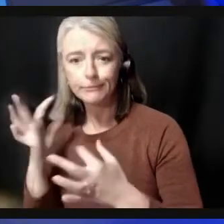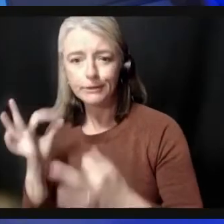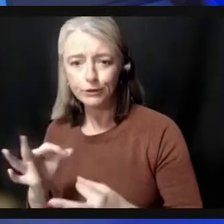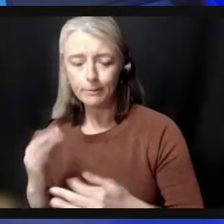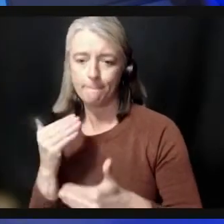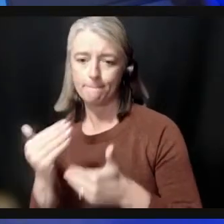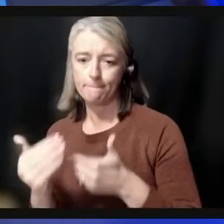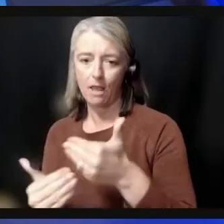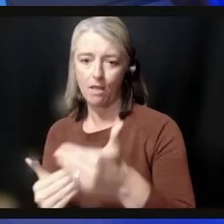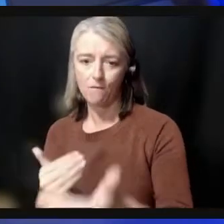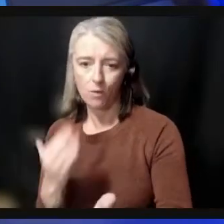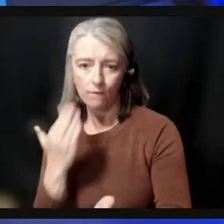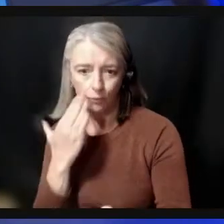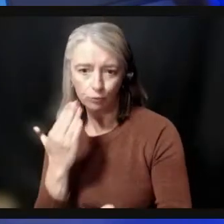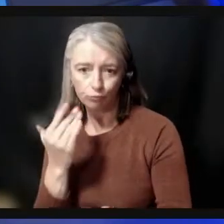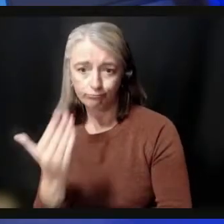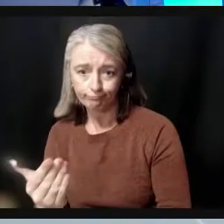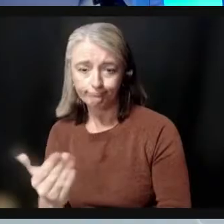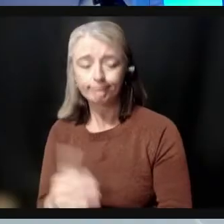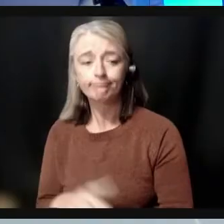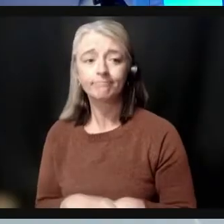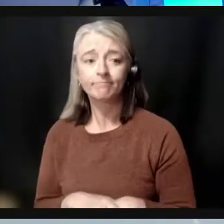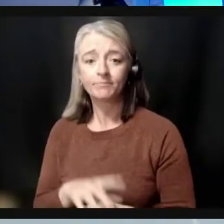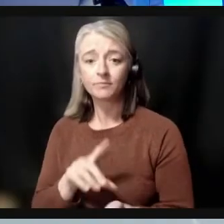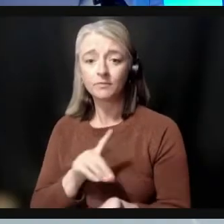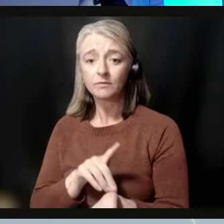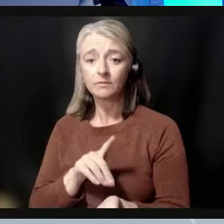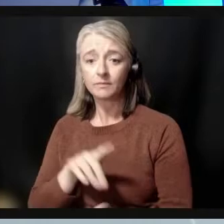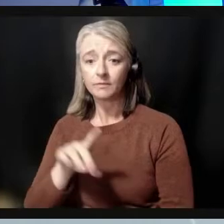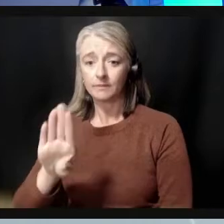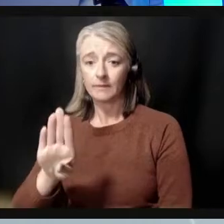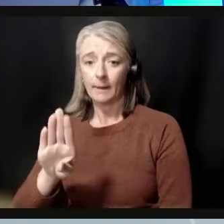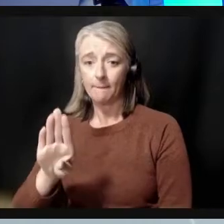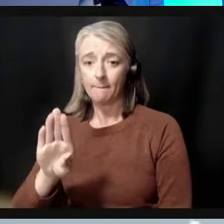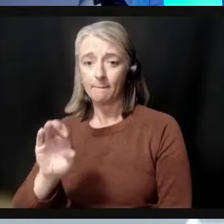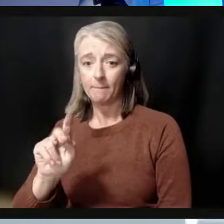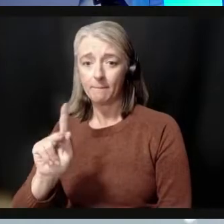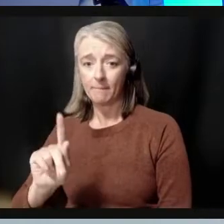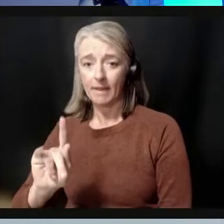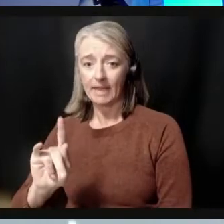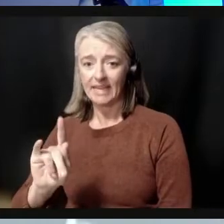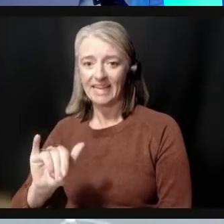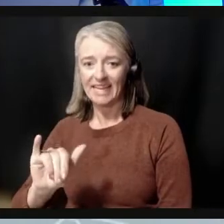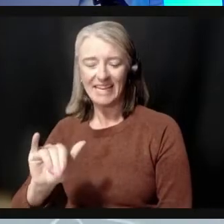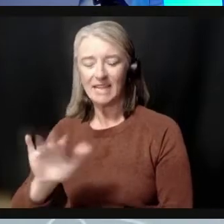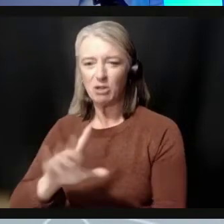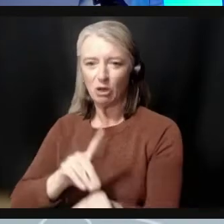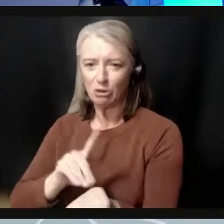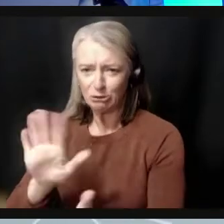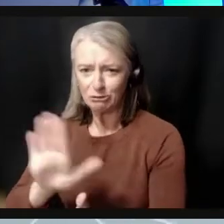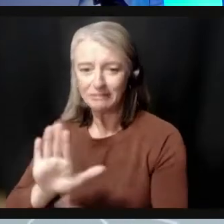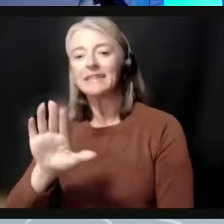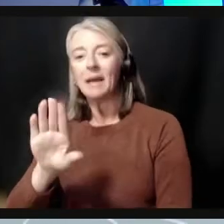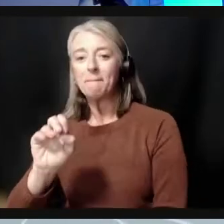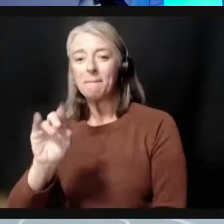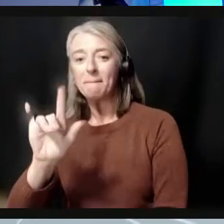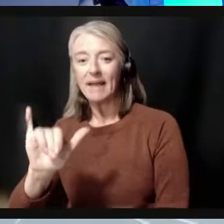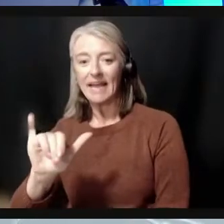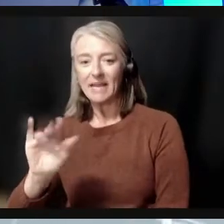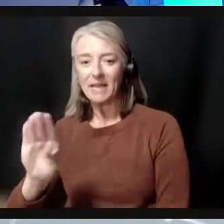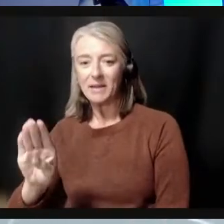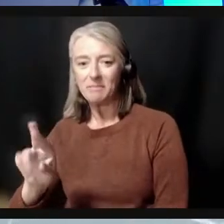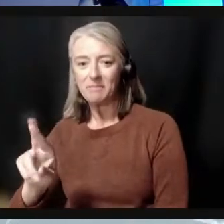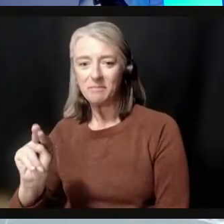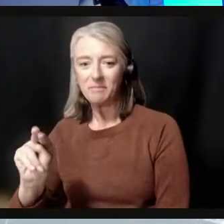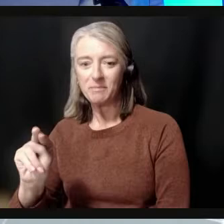you. Becky Burns, I just gave you a promotion there, or maybe a demotion, I don't know. Is also with